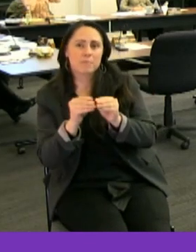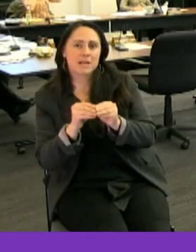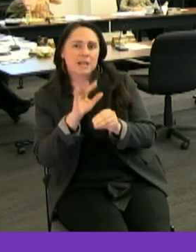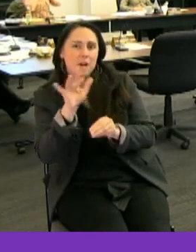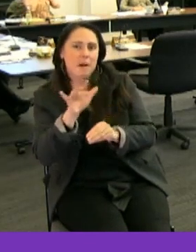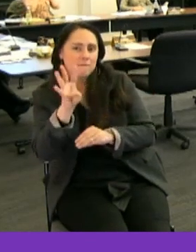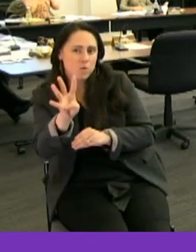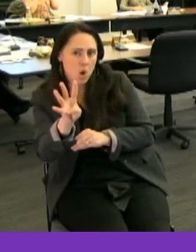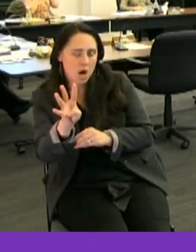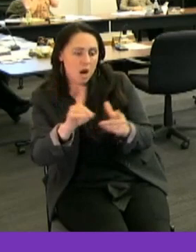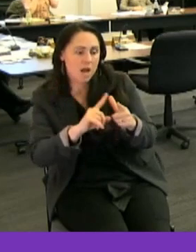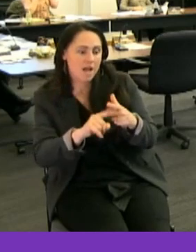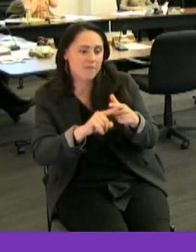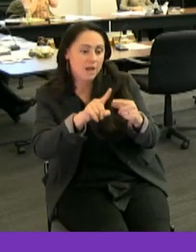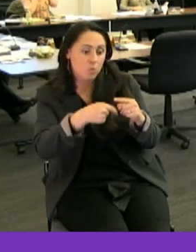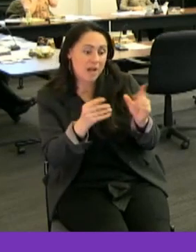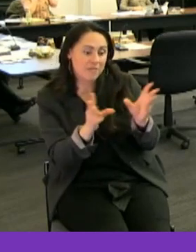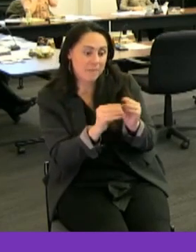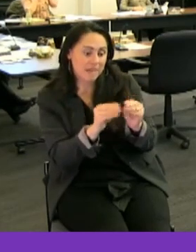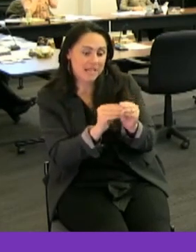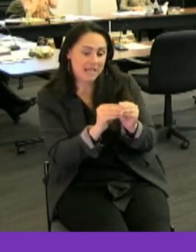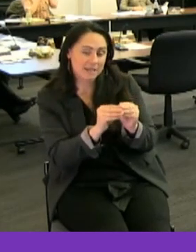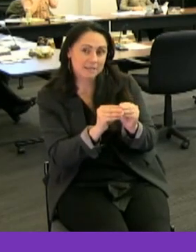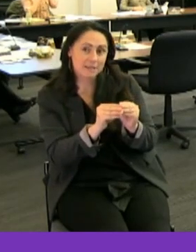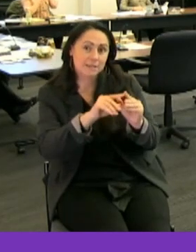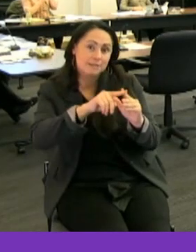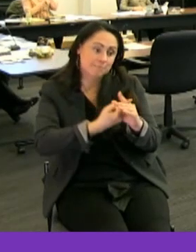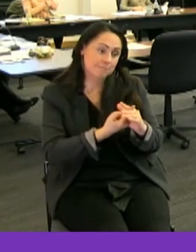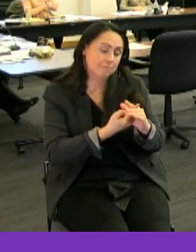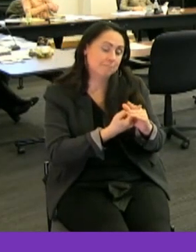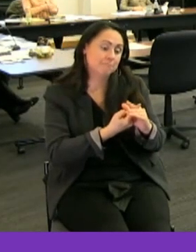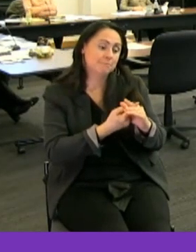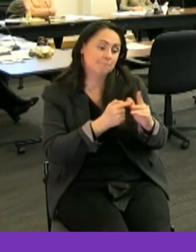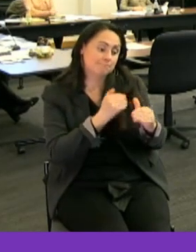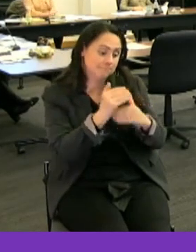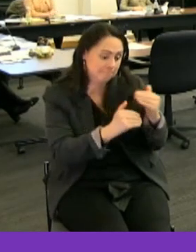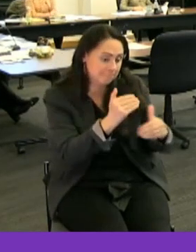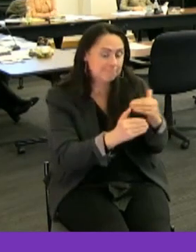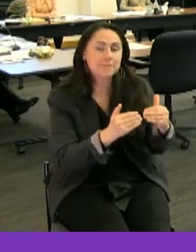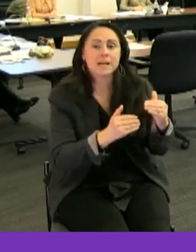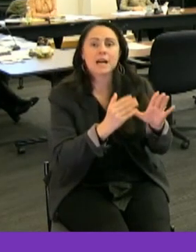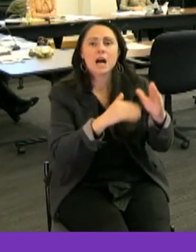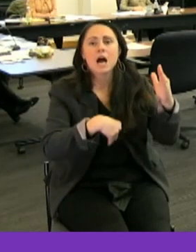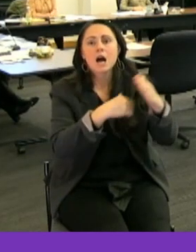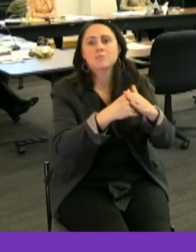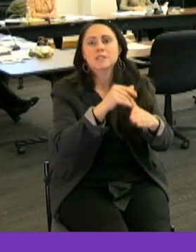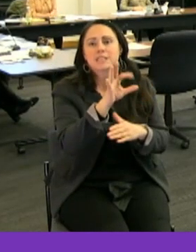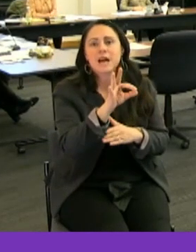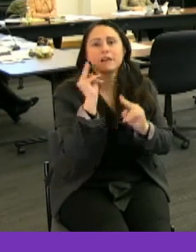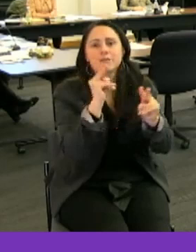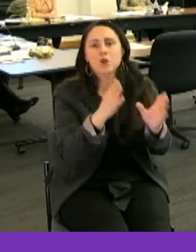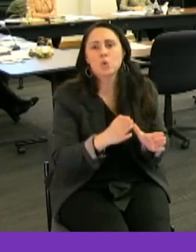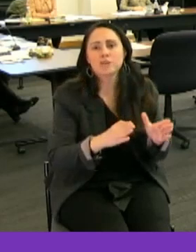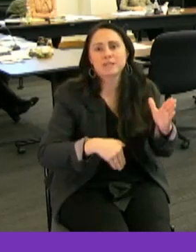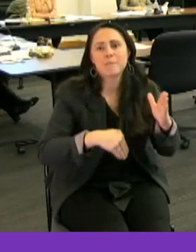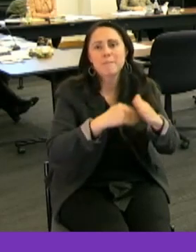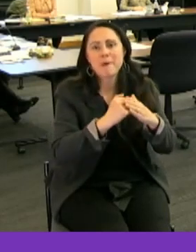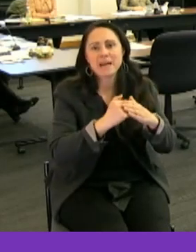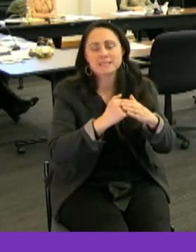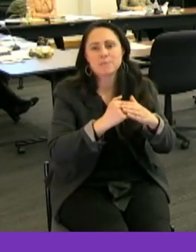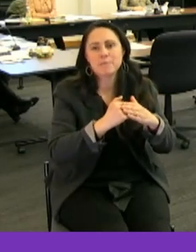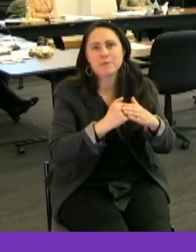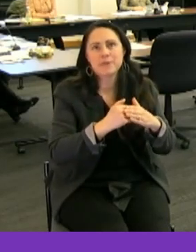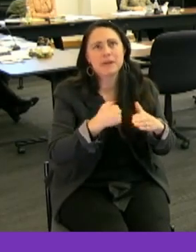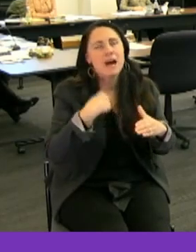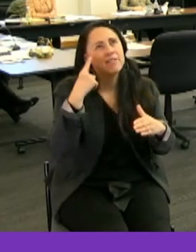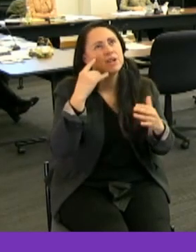about 4 viewers, and then once the meeting kicked off, we got up to 9 viewers maximum.